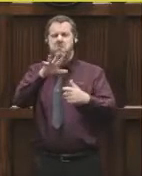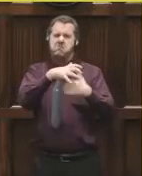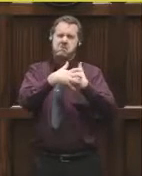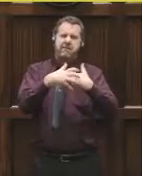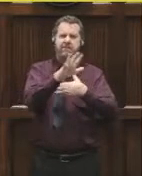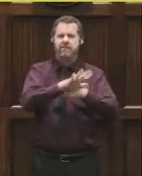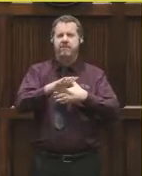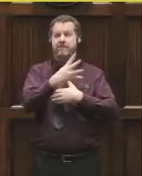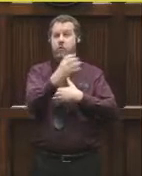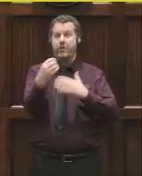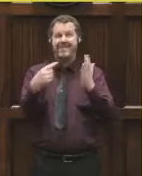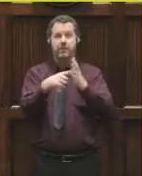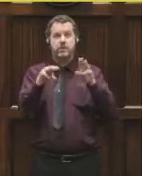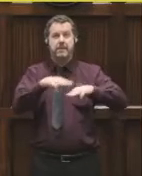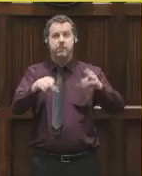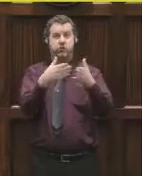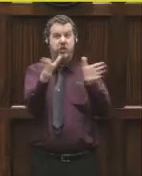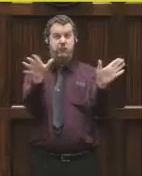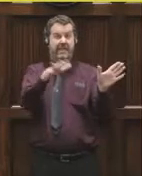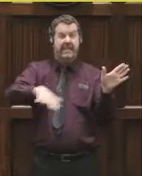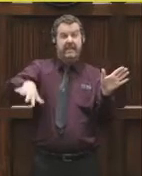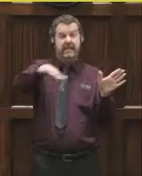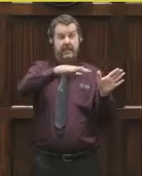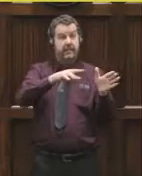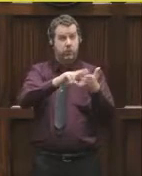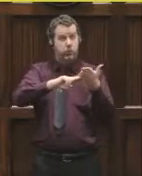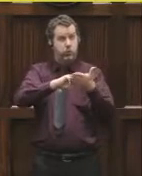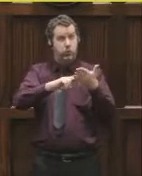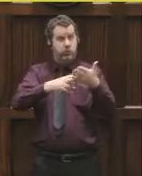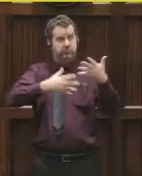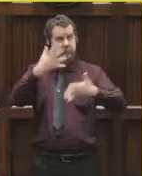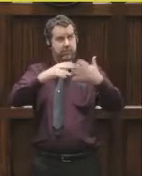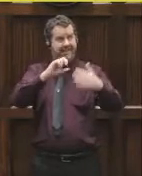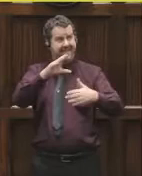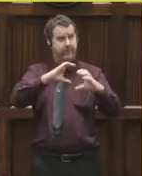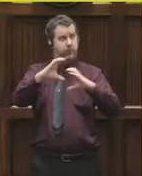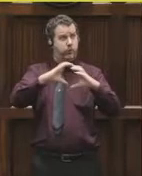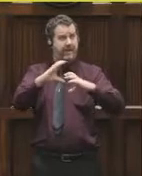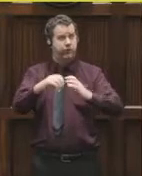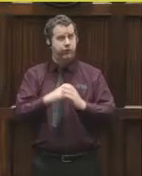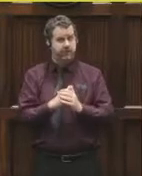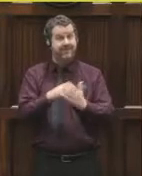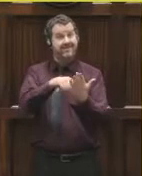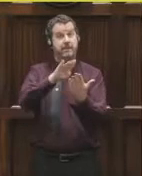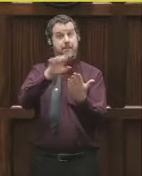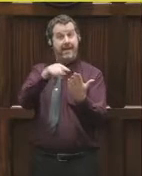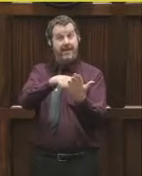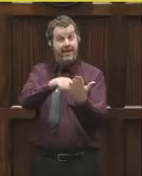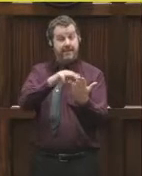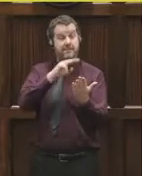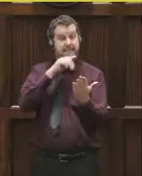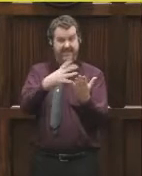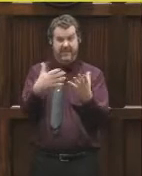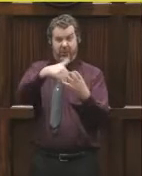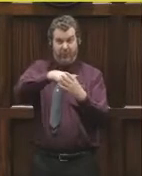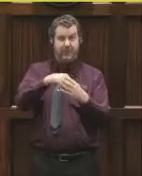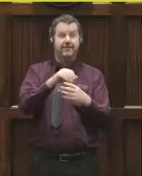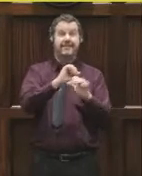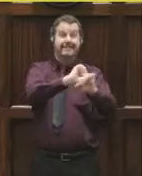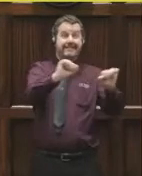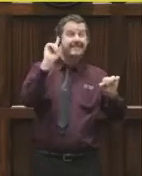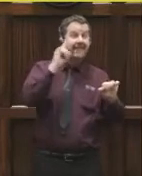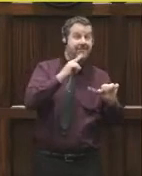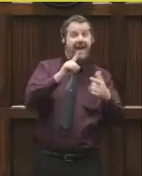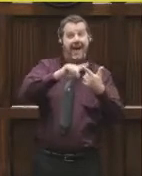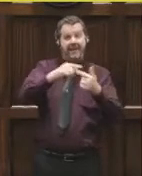people in general will communicate in ISL and this bill with their deaf family and friends. It is